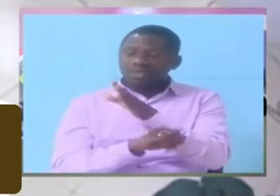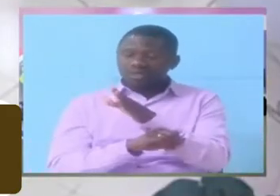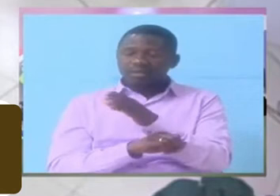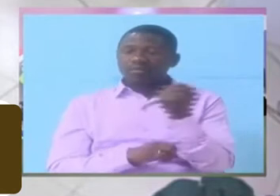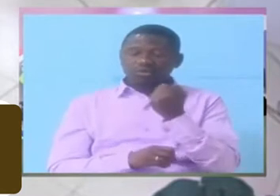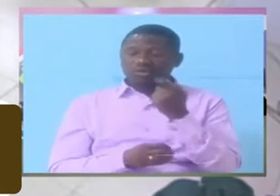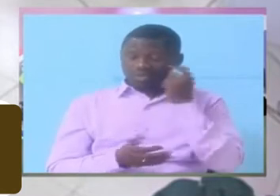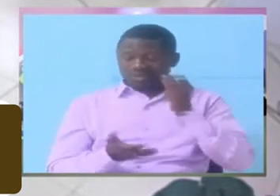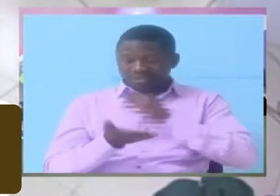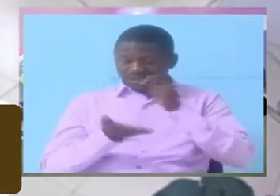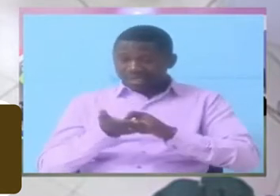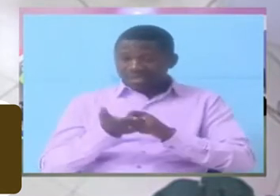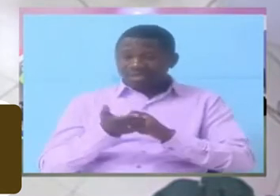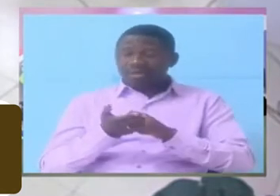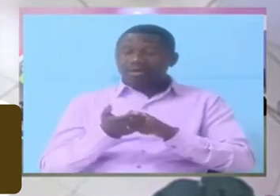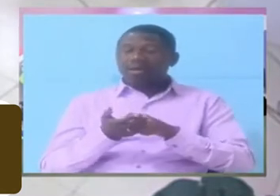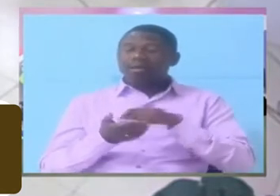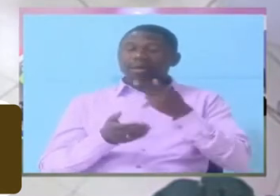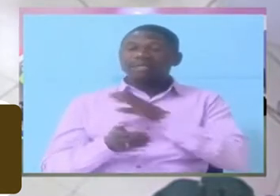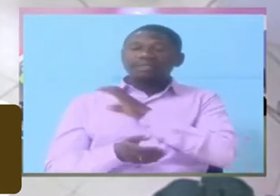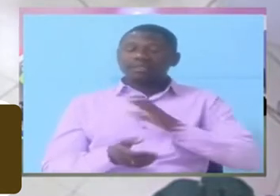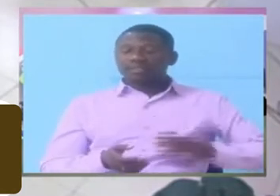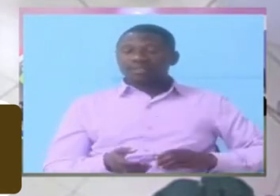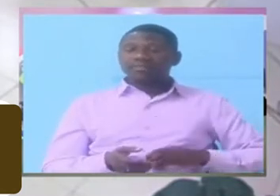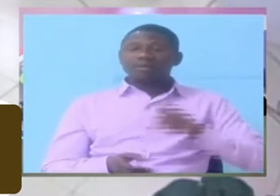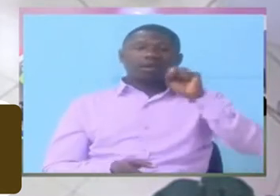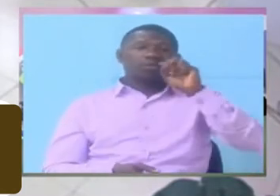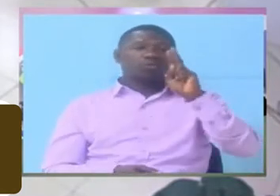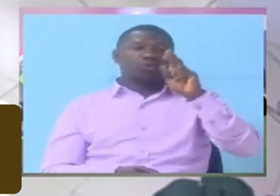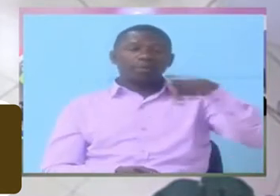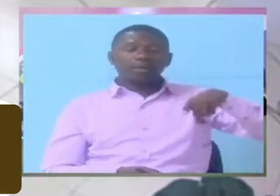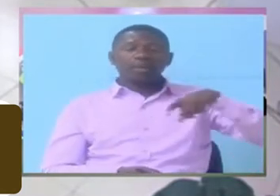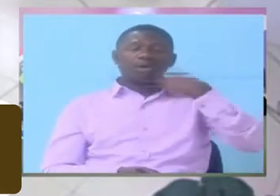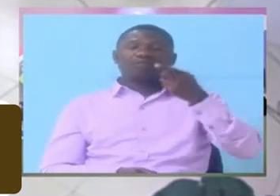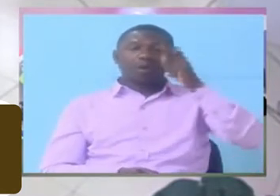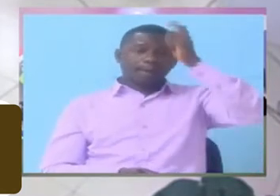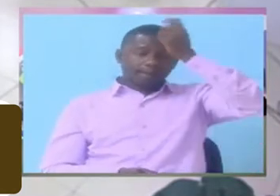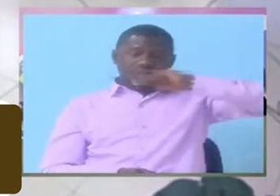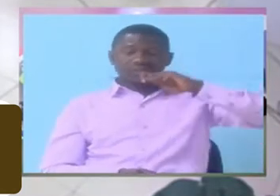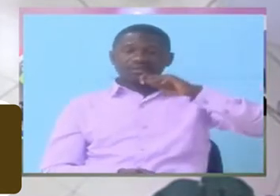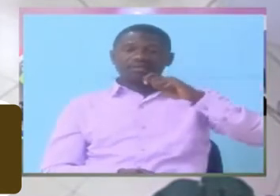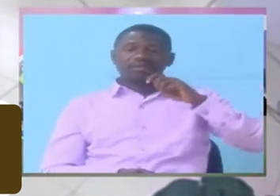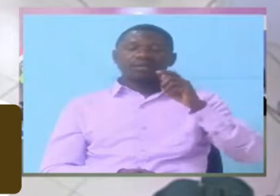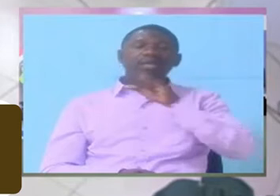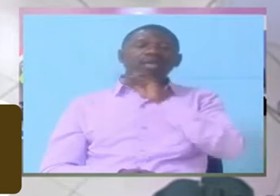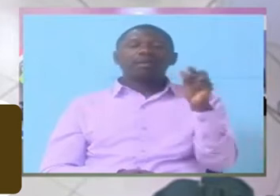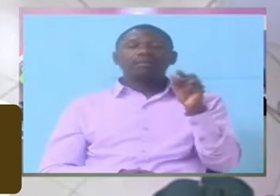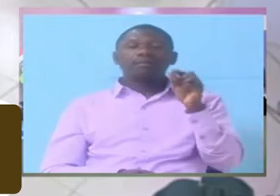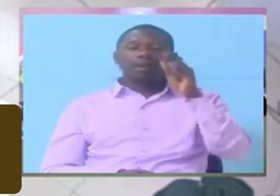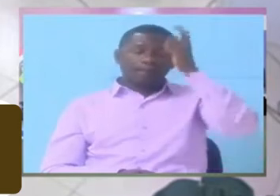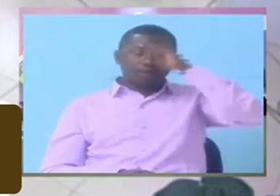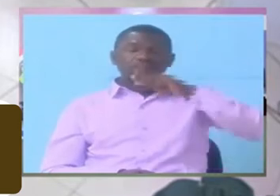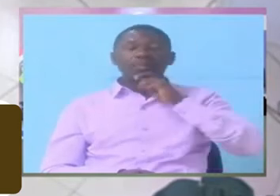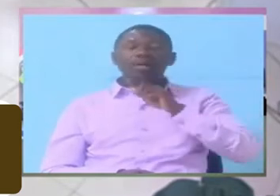signed on behalf of panelists by Chief Superintendent of Police Fakir Badabo. And the mayor signed panel to Yala, Wolem